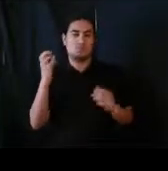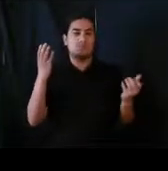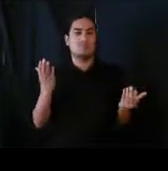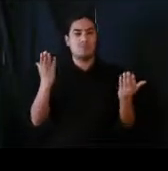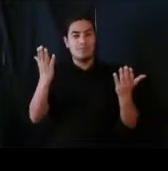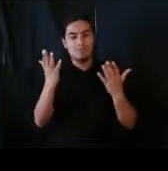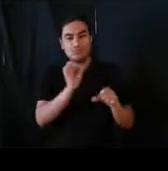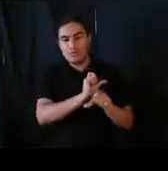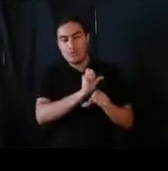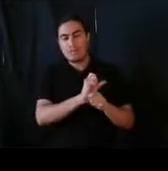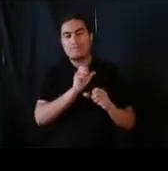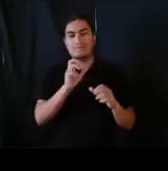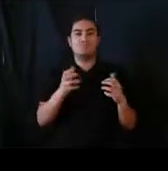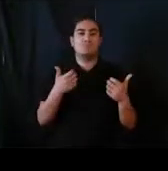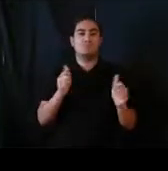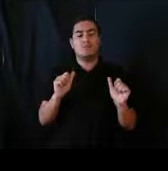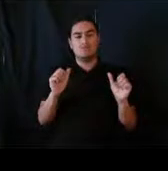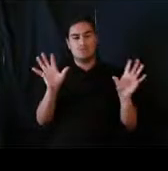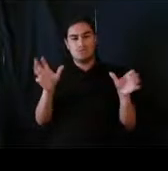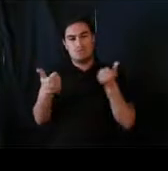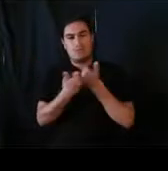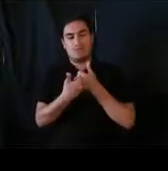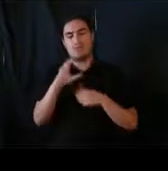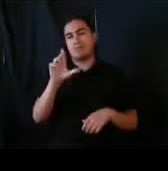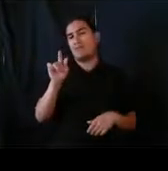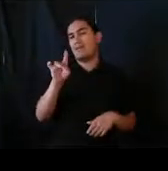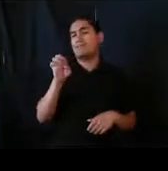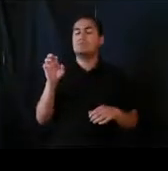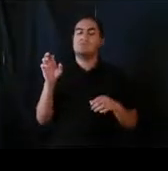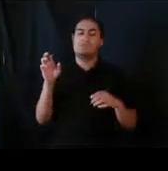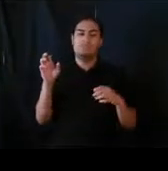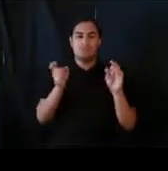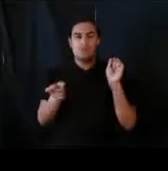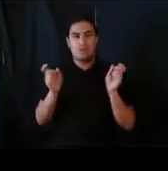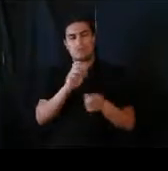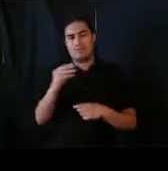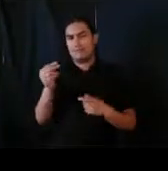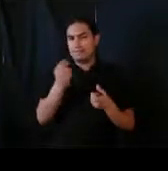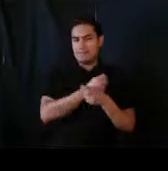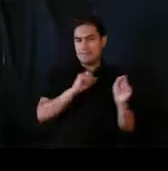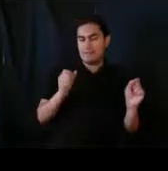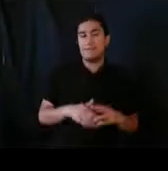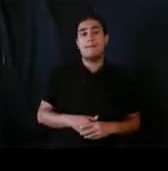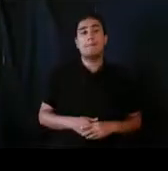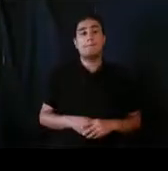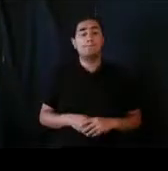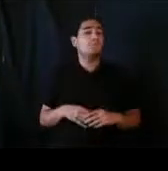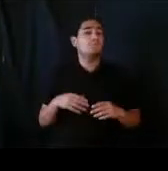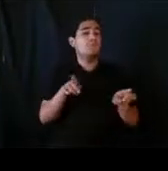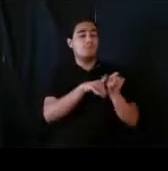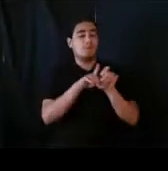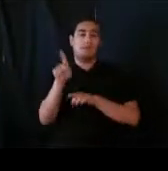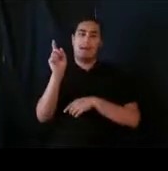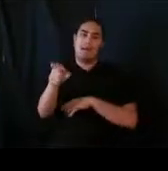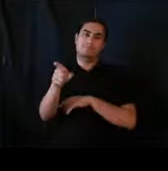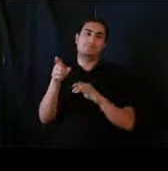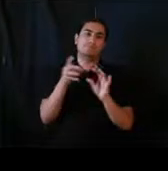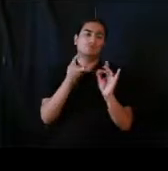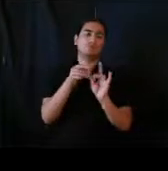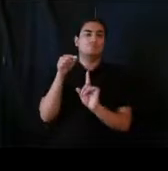tackle priorities like combating climate change and increasing roadway safety i'd be remiss to not point out the california